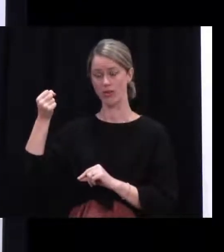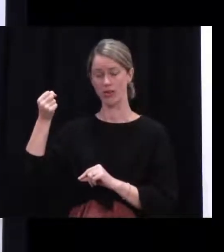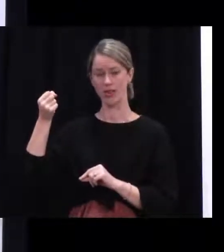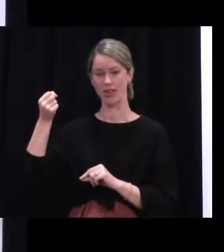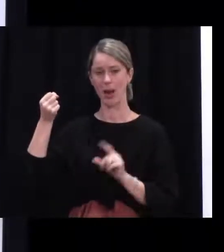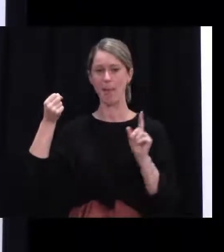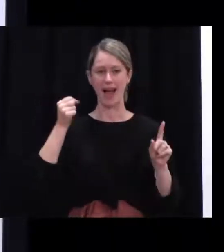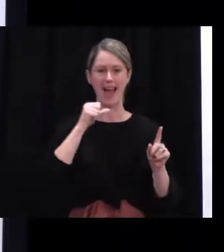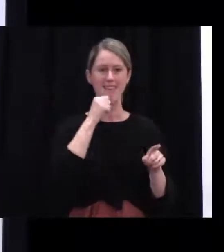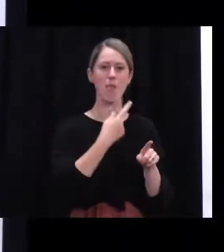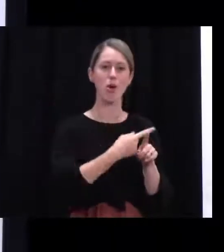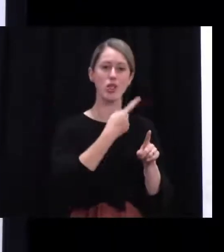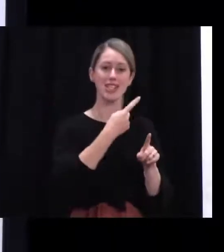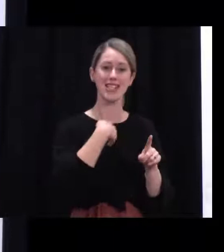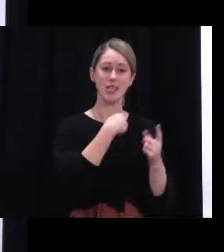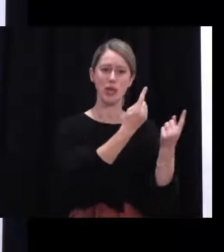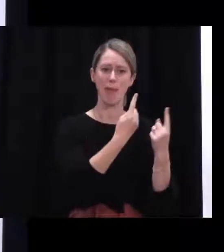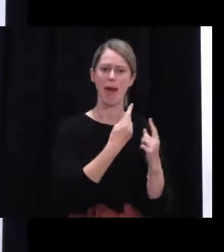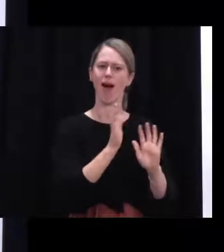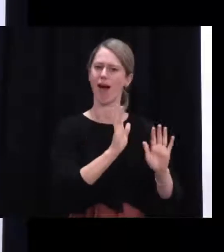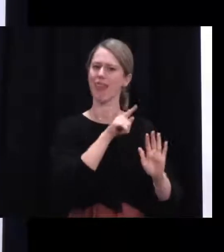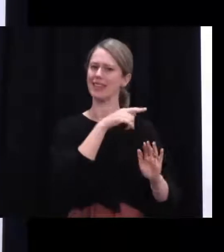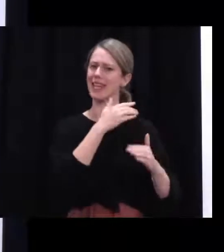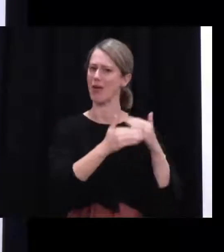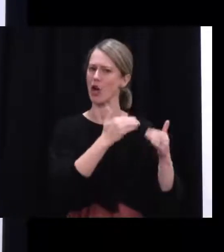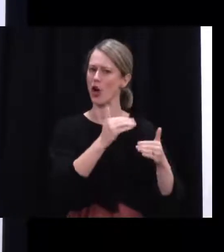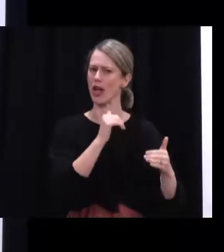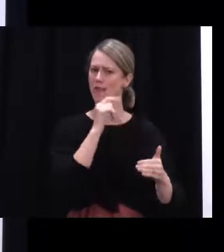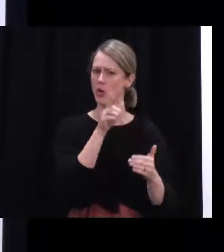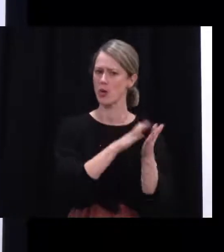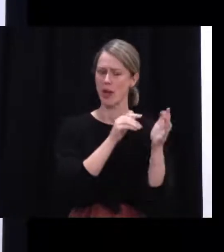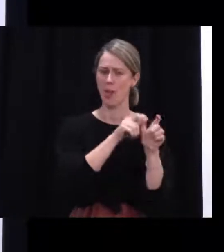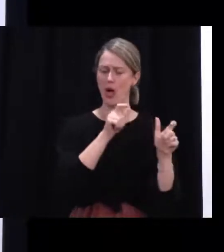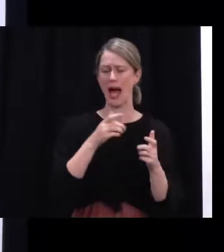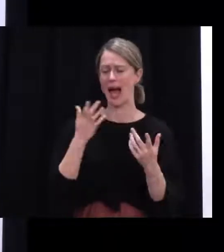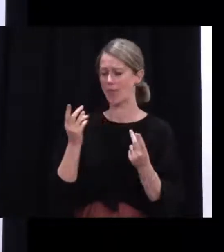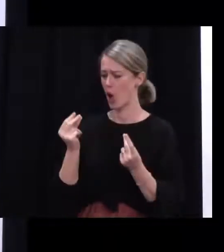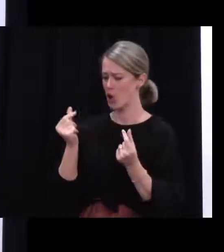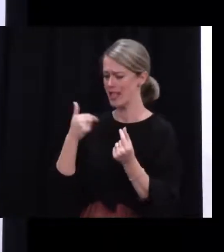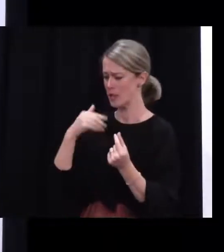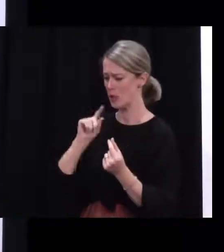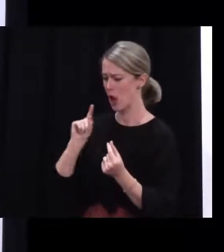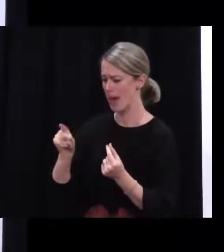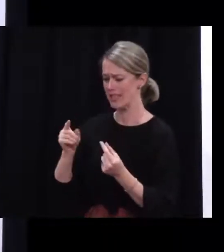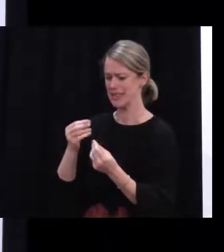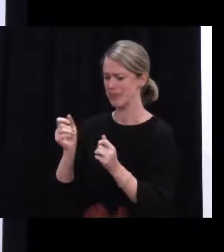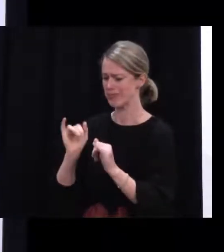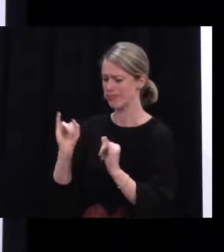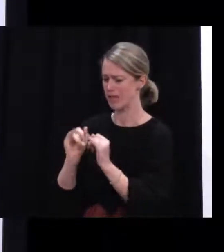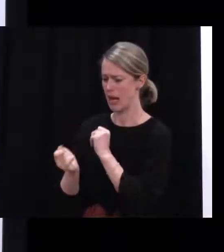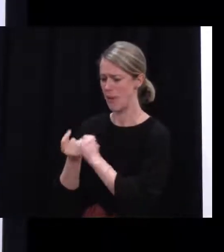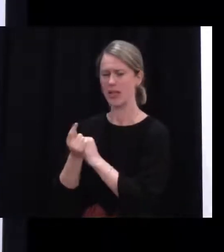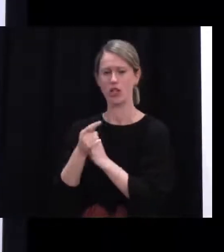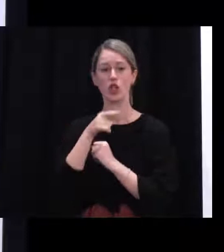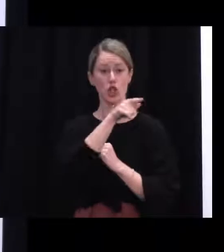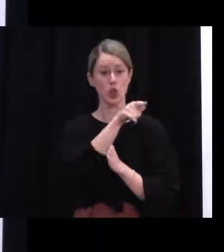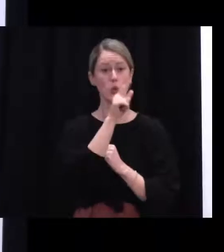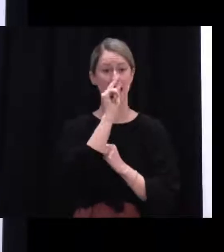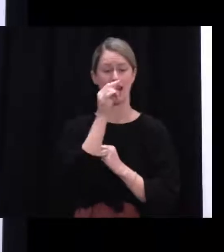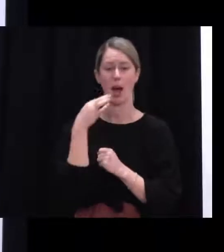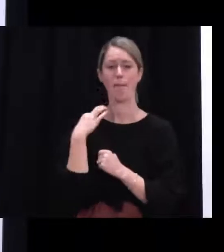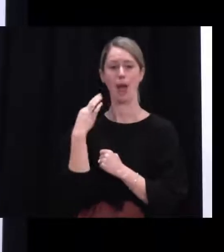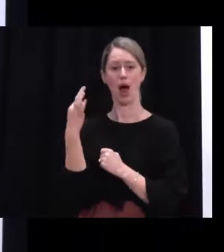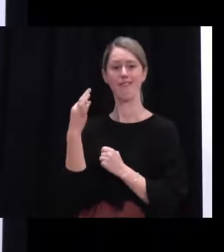emergency allocations. New Zealanders who are in desperate need to come home urgently can still make an application for